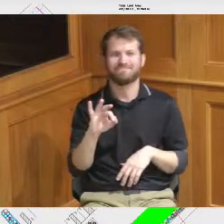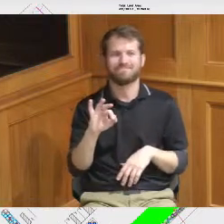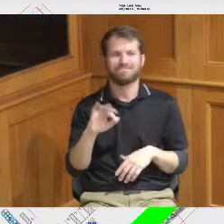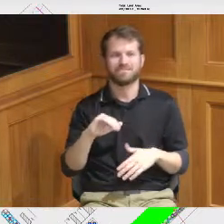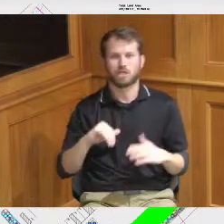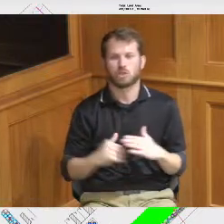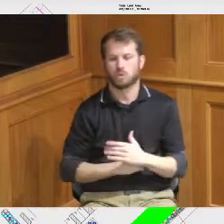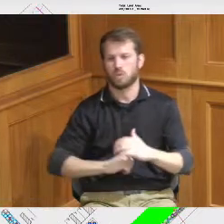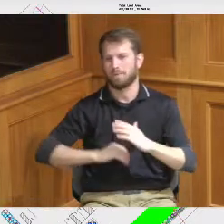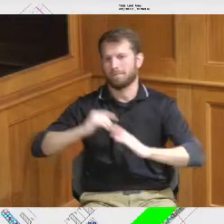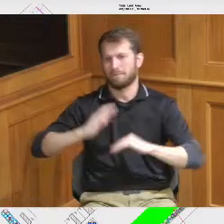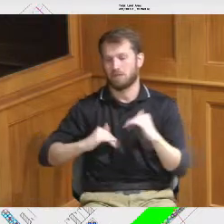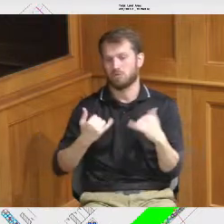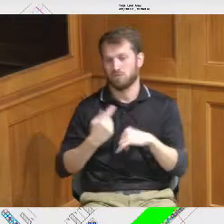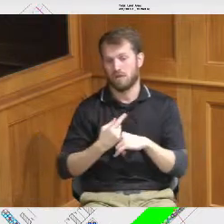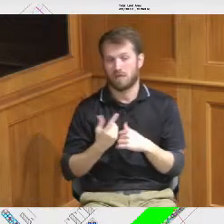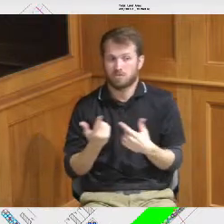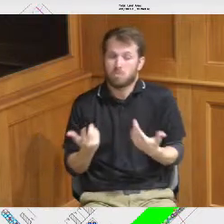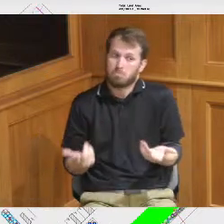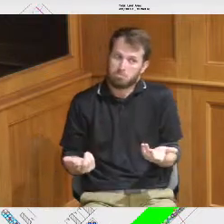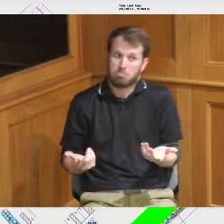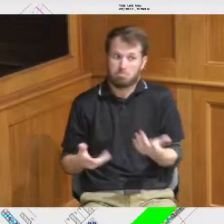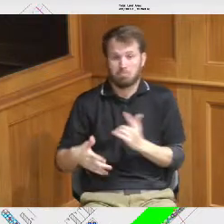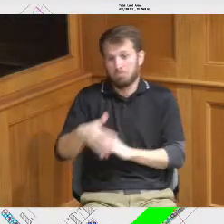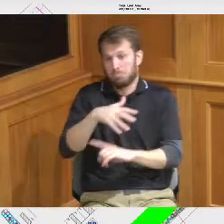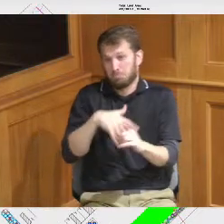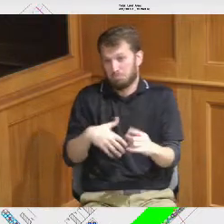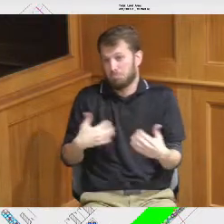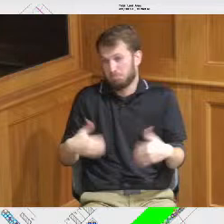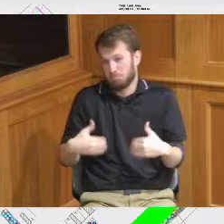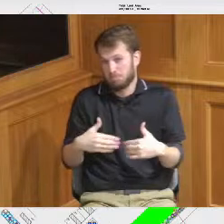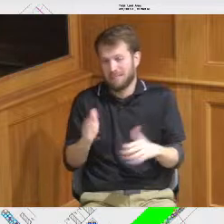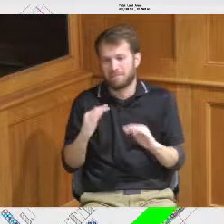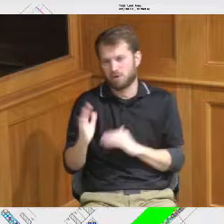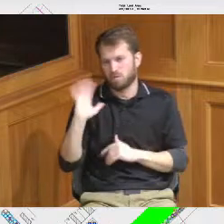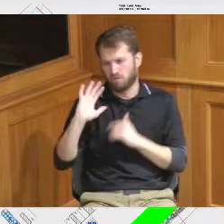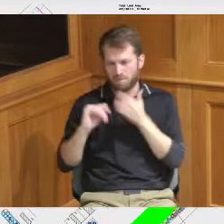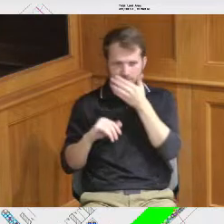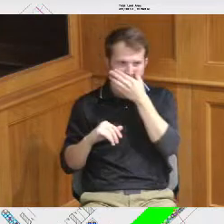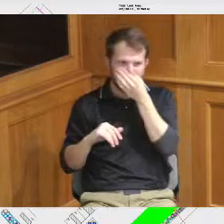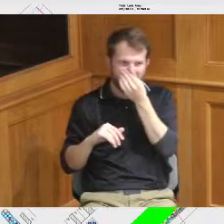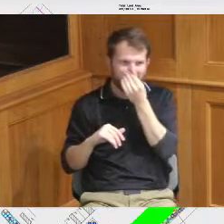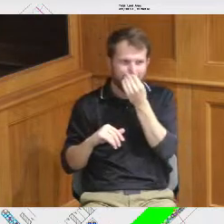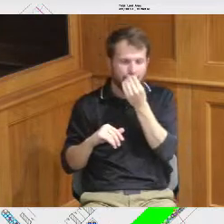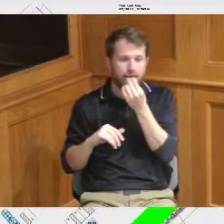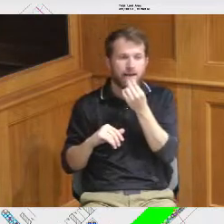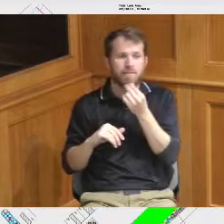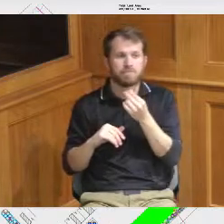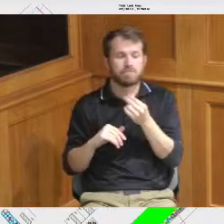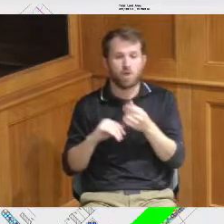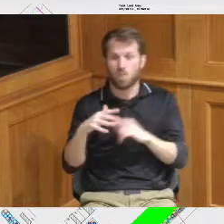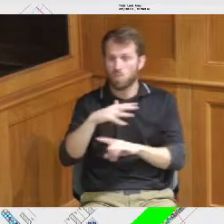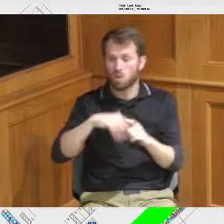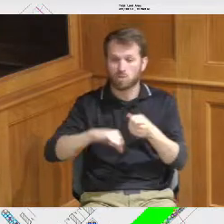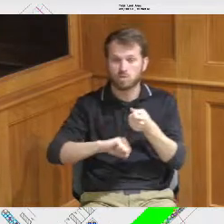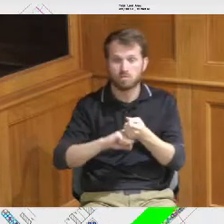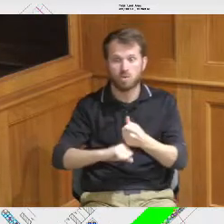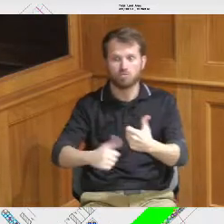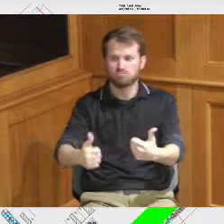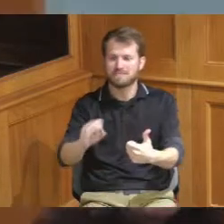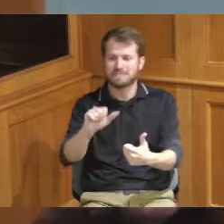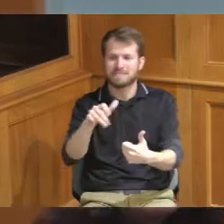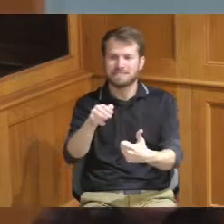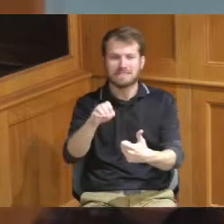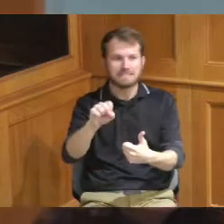new today. So it's a substantial environment there from where we would have been. We've had good local support from Sims Township,